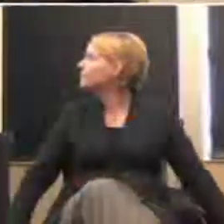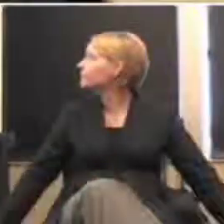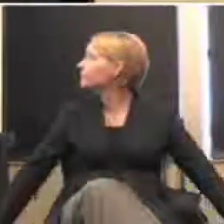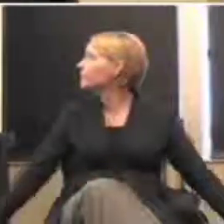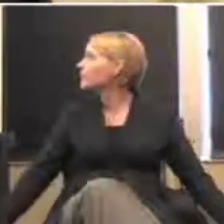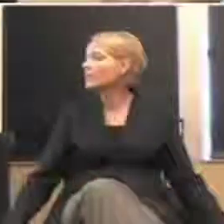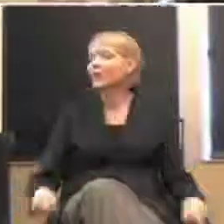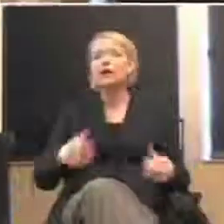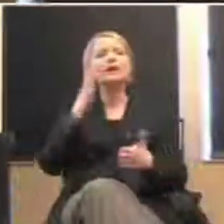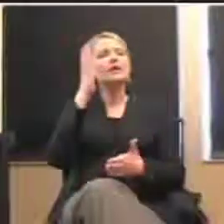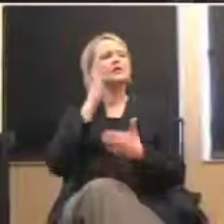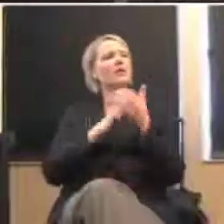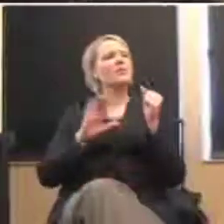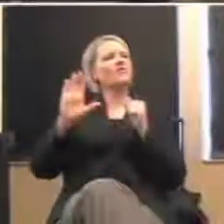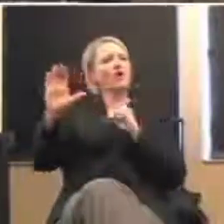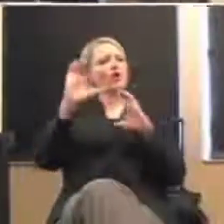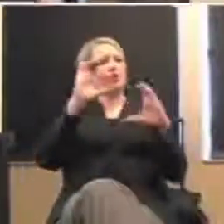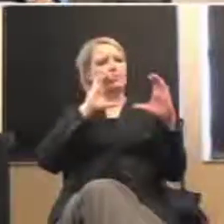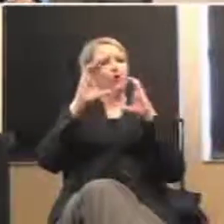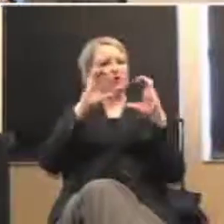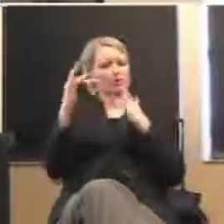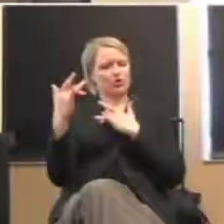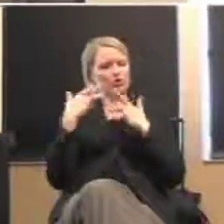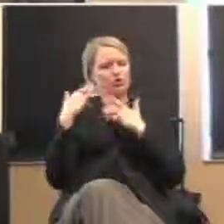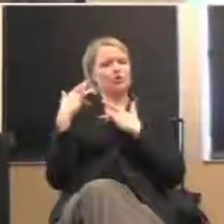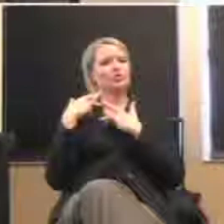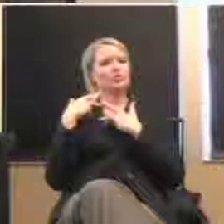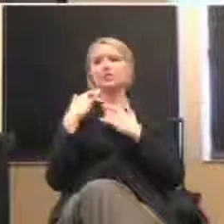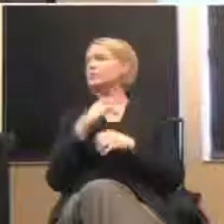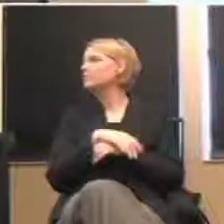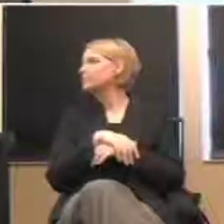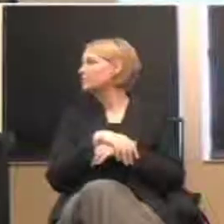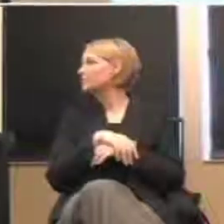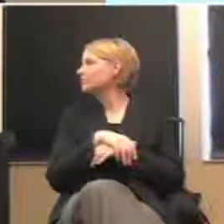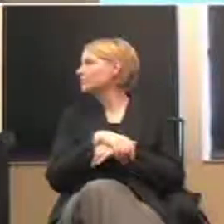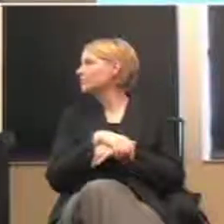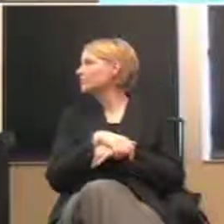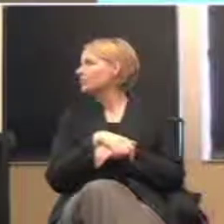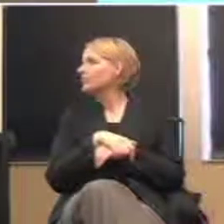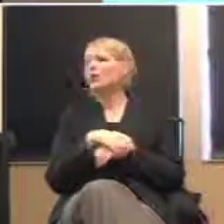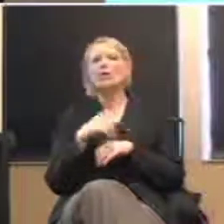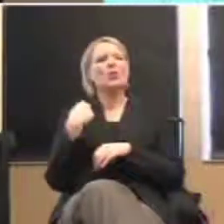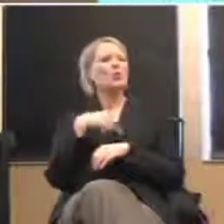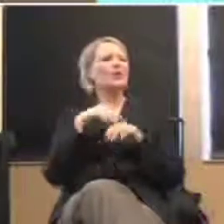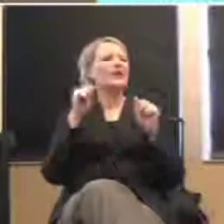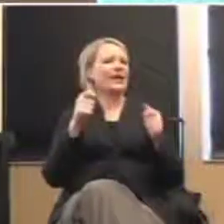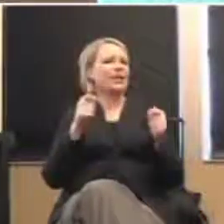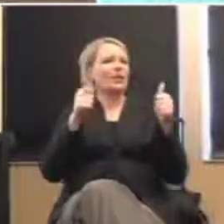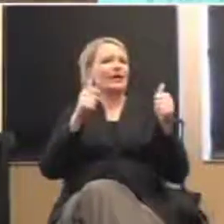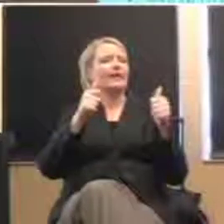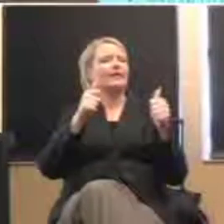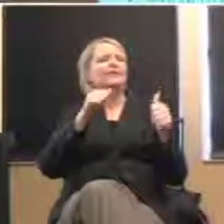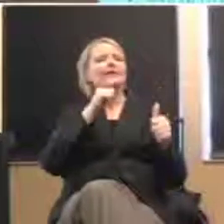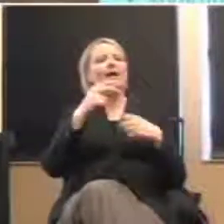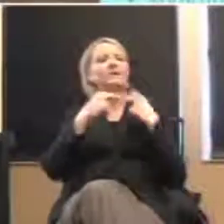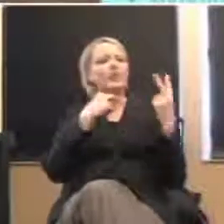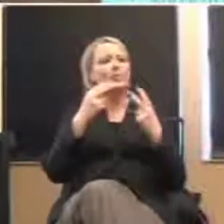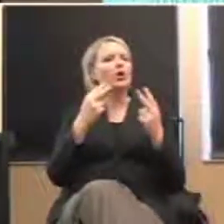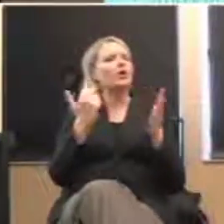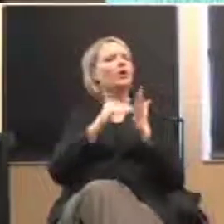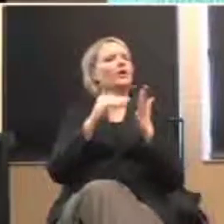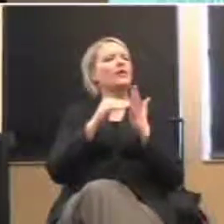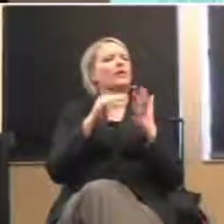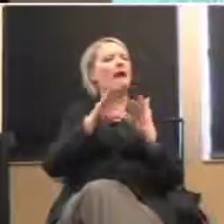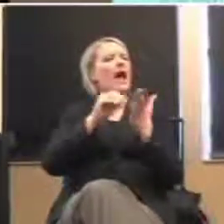So, some of the communication concerns of students with autism. We could probably go pretty quick through this. Yeah. Nonverbal echolalia. Is